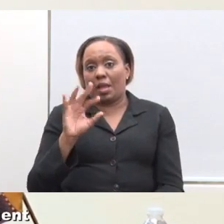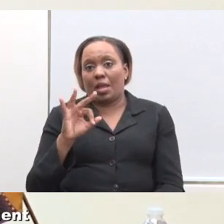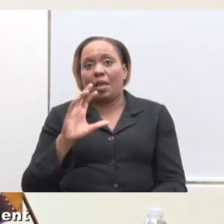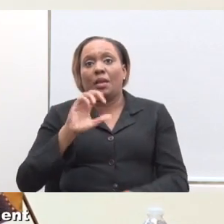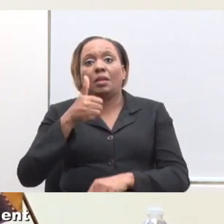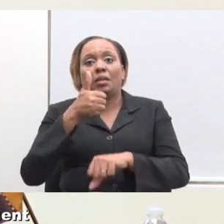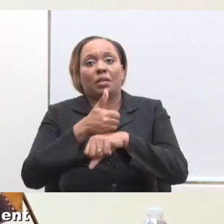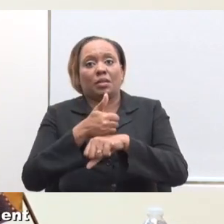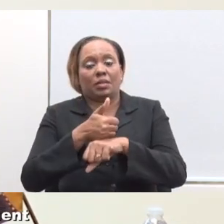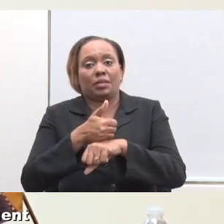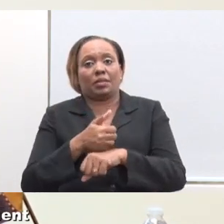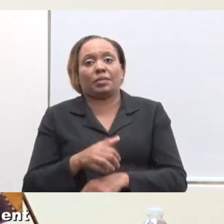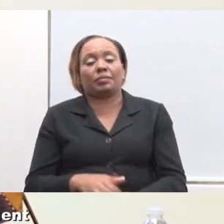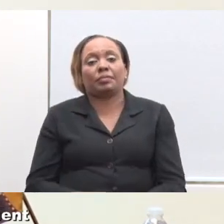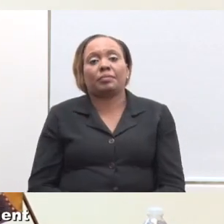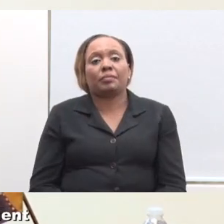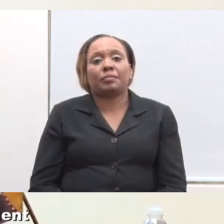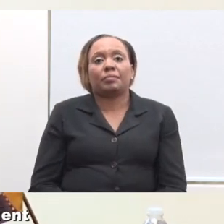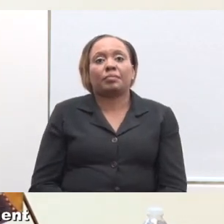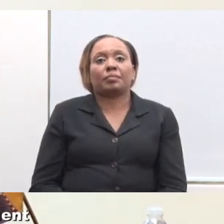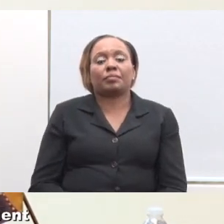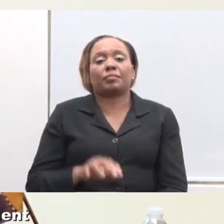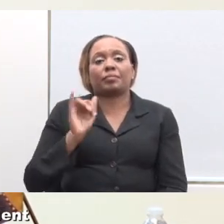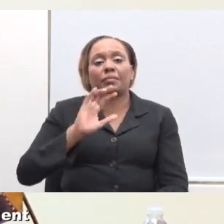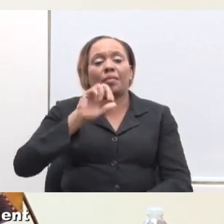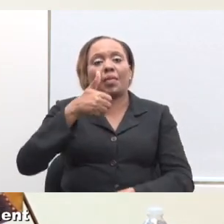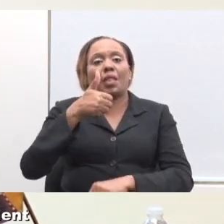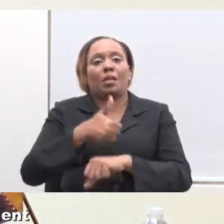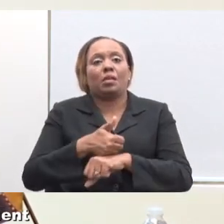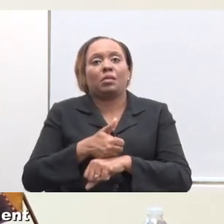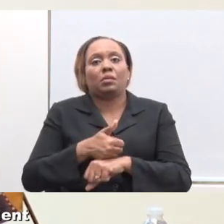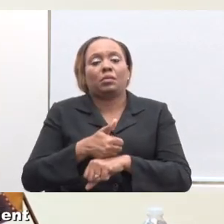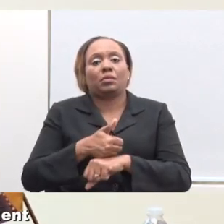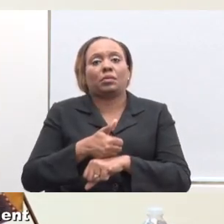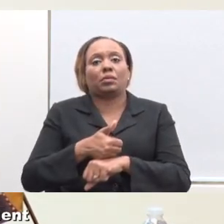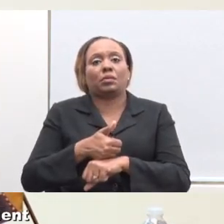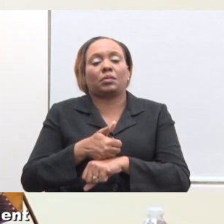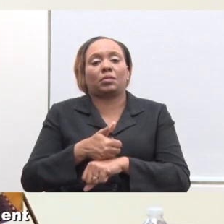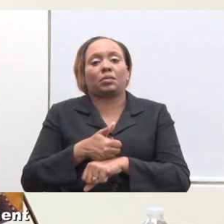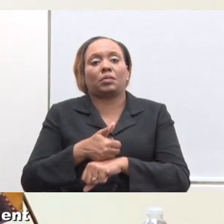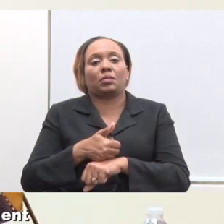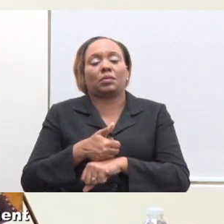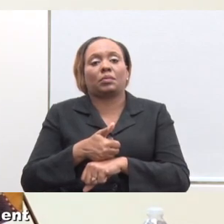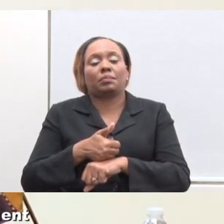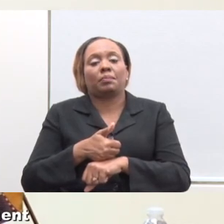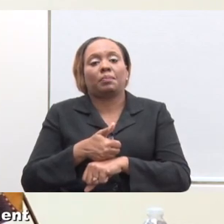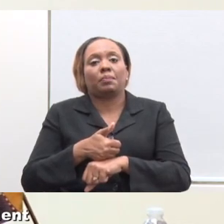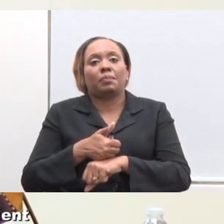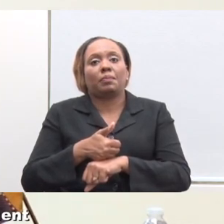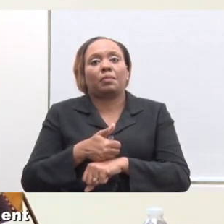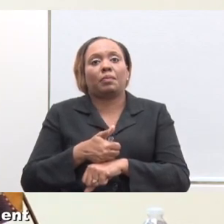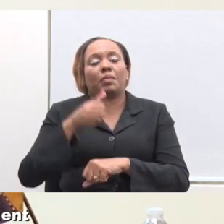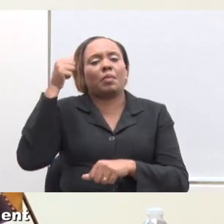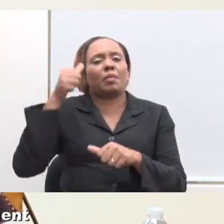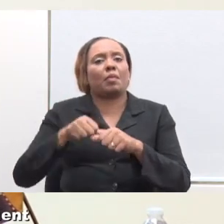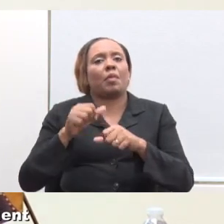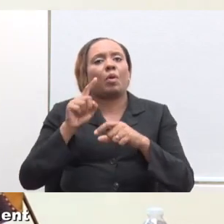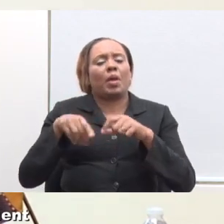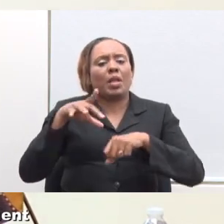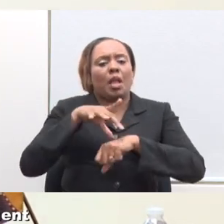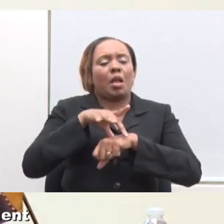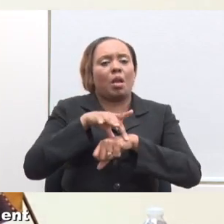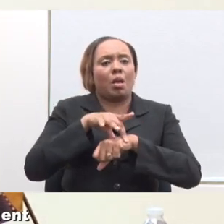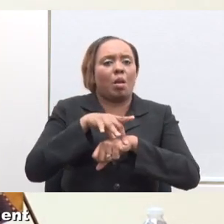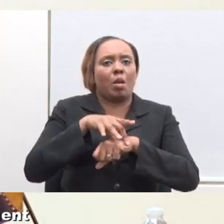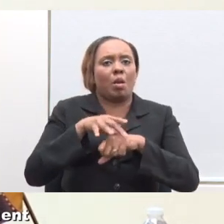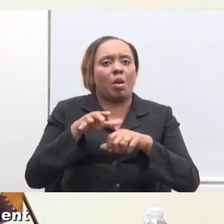Trust, which was established initially for the Haitians after the earthquake, and then